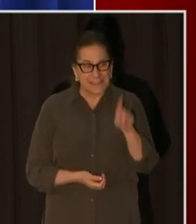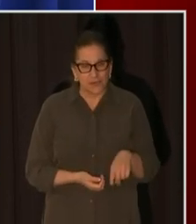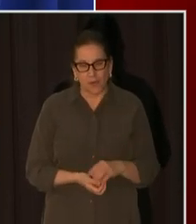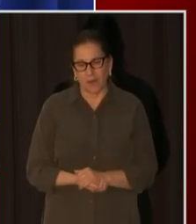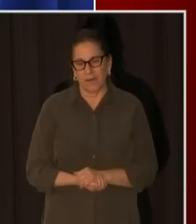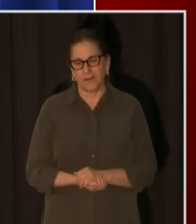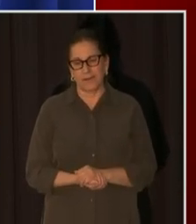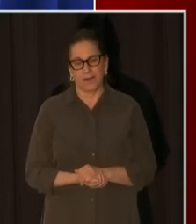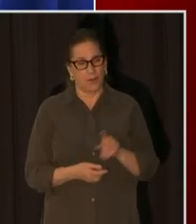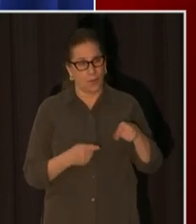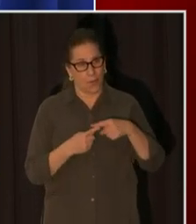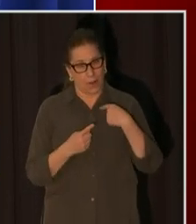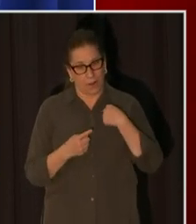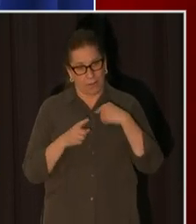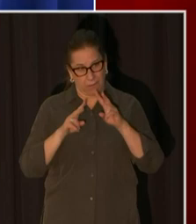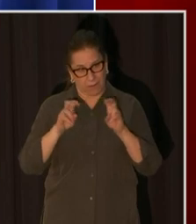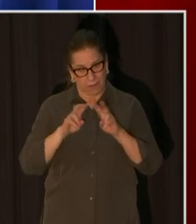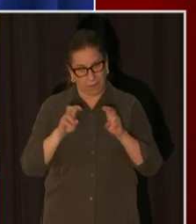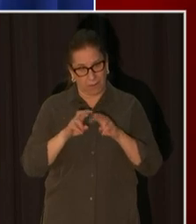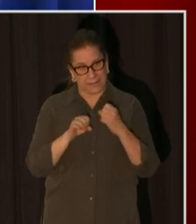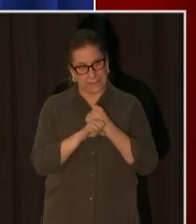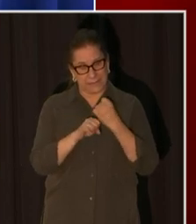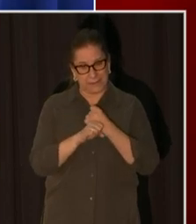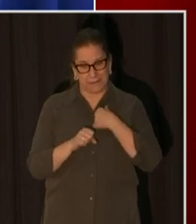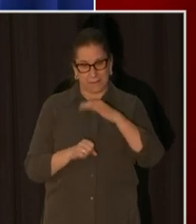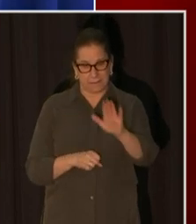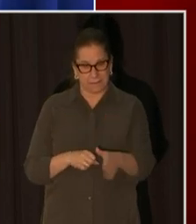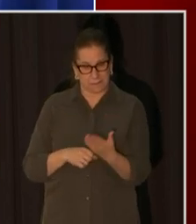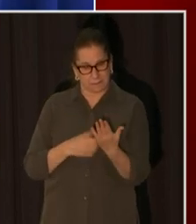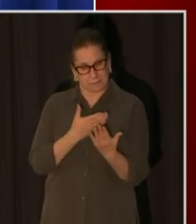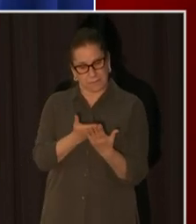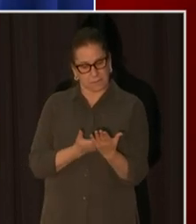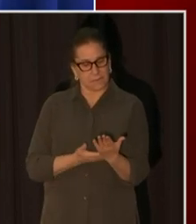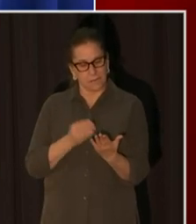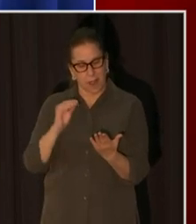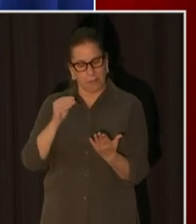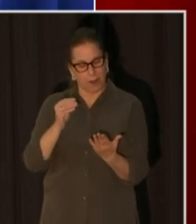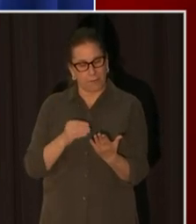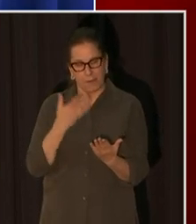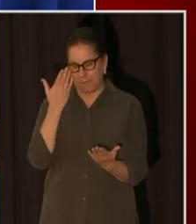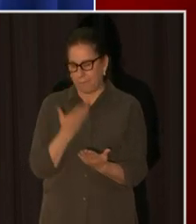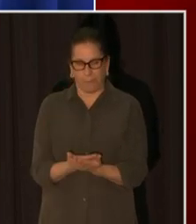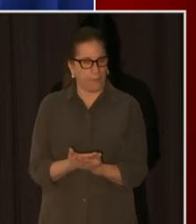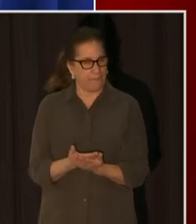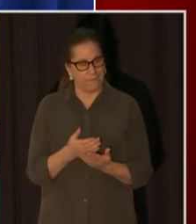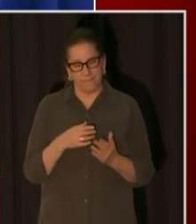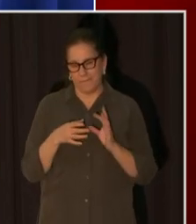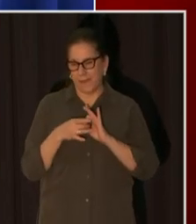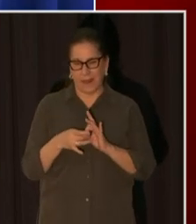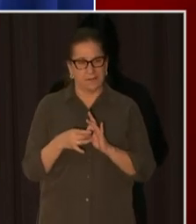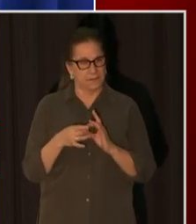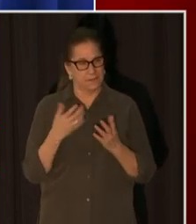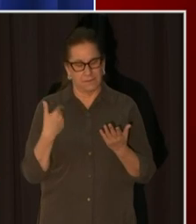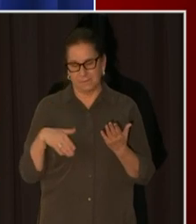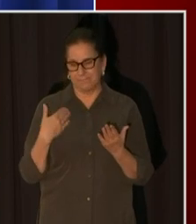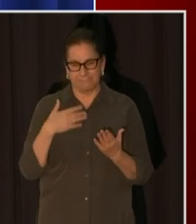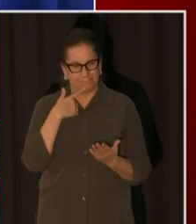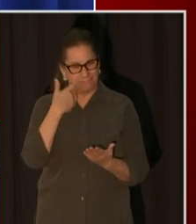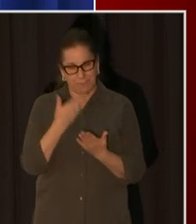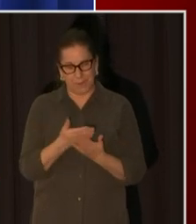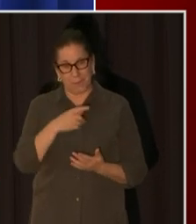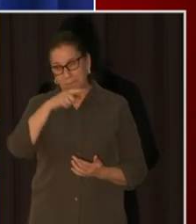different assets. I mentioned that housing is devalued in Black neighborhoods. Businesses are devalued in Black